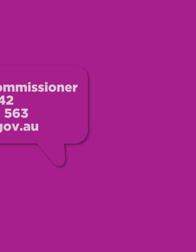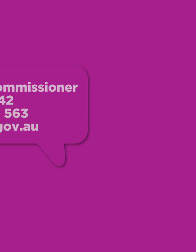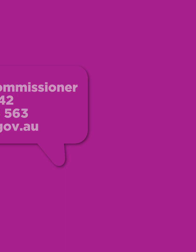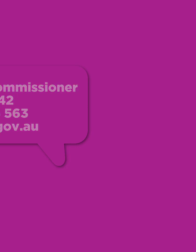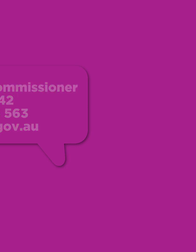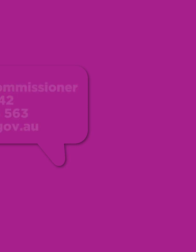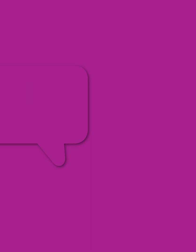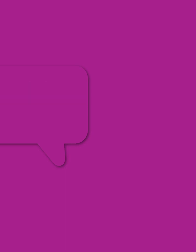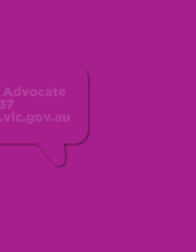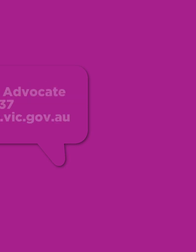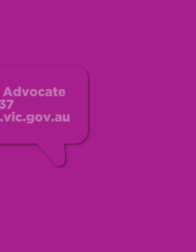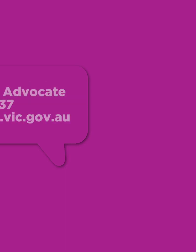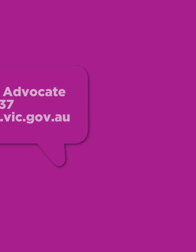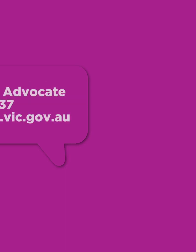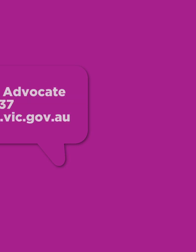www.odsc.vic.gov.au.